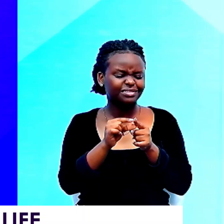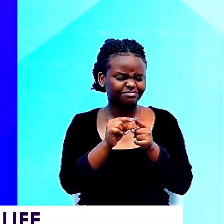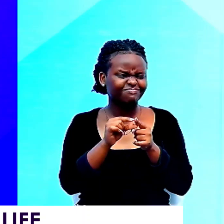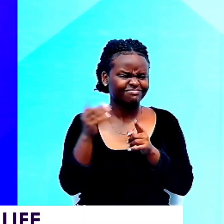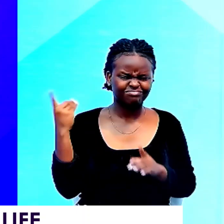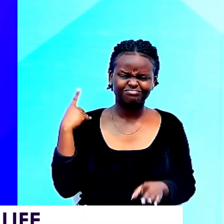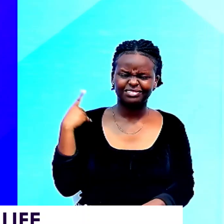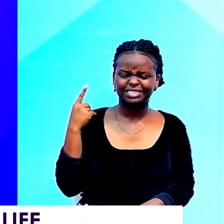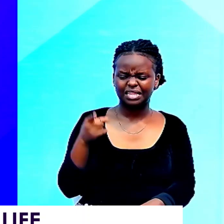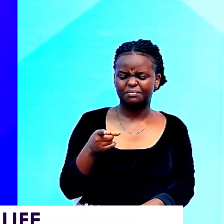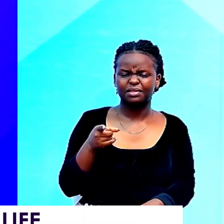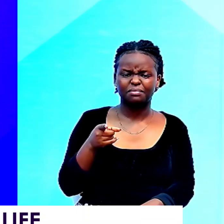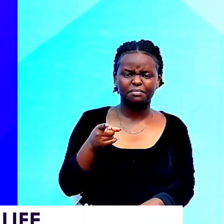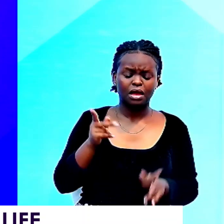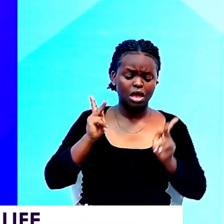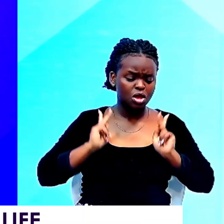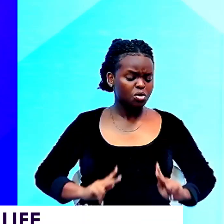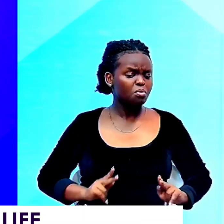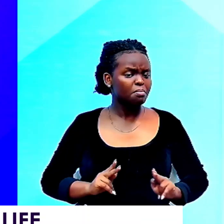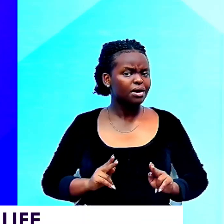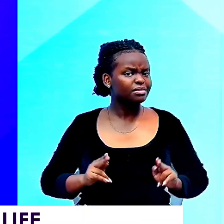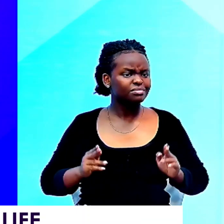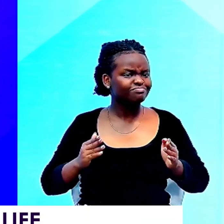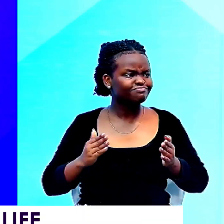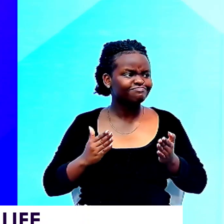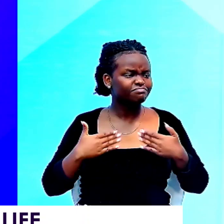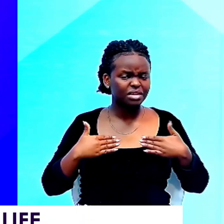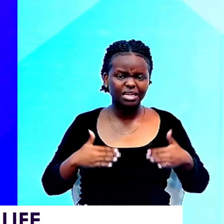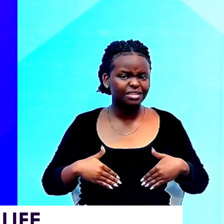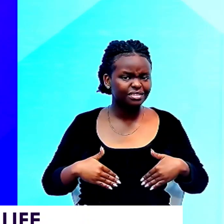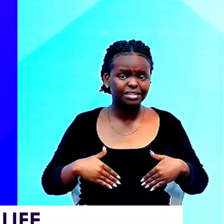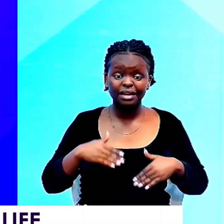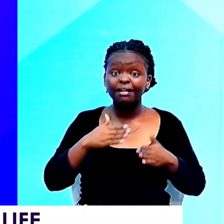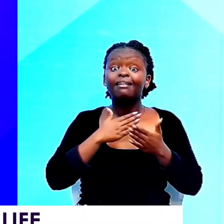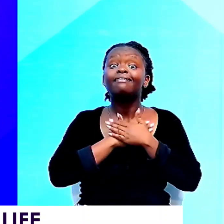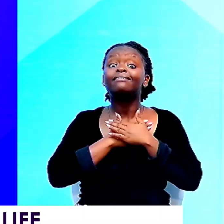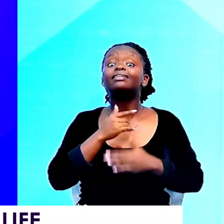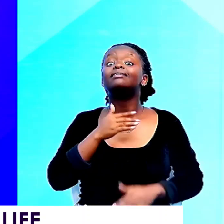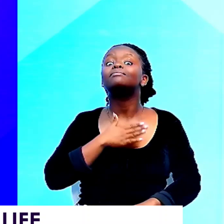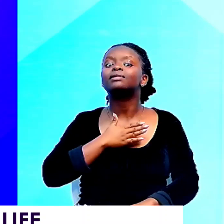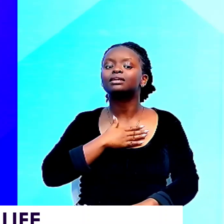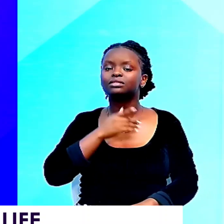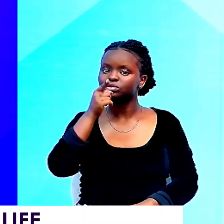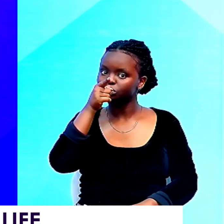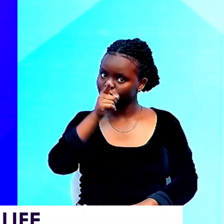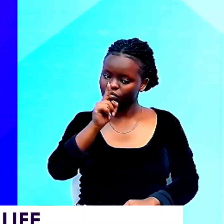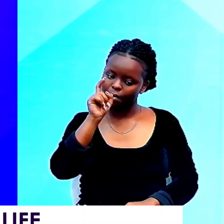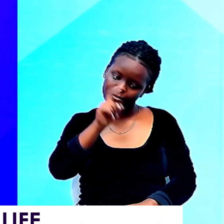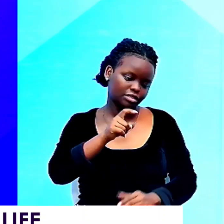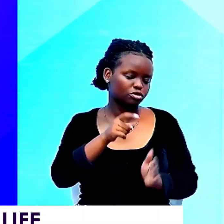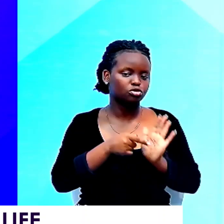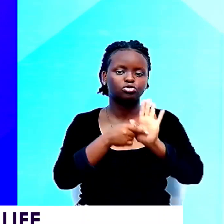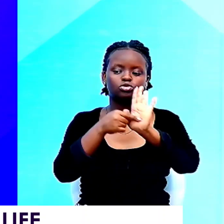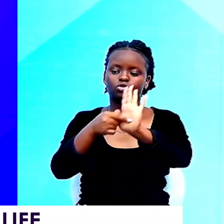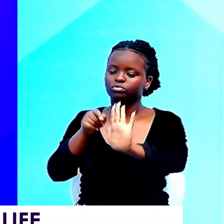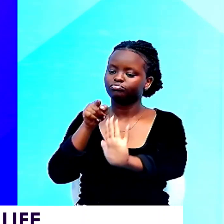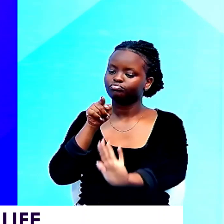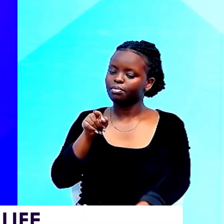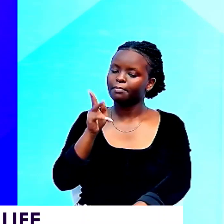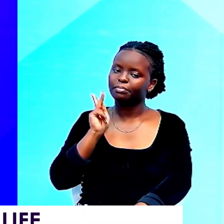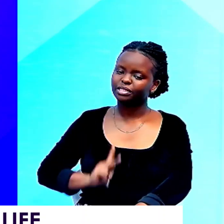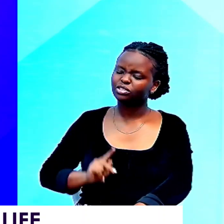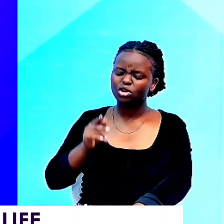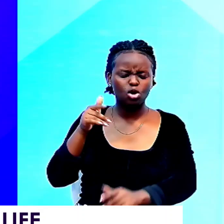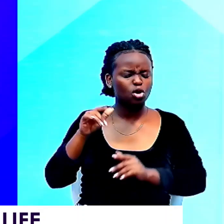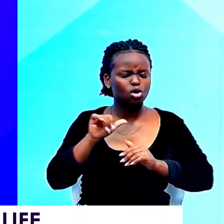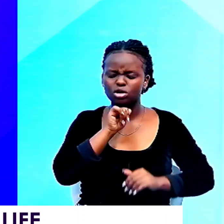as a human being, what other option are you left with? My friend, you will have to also show this person that it is not the way you are thinking,